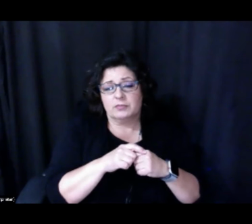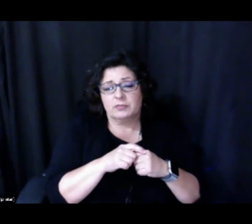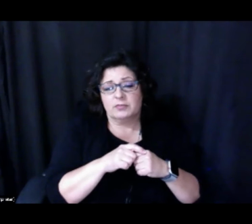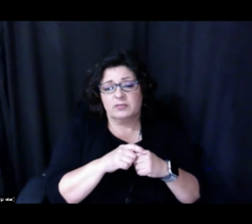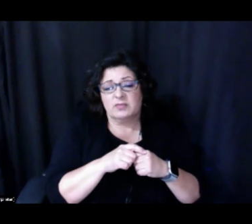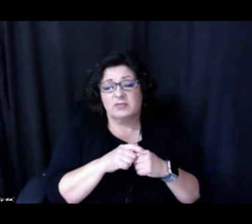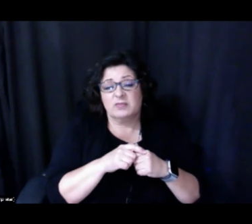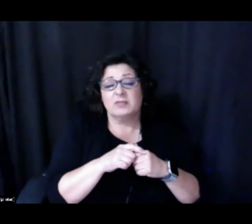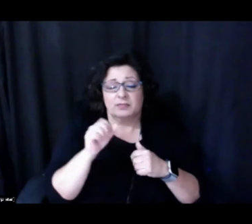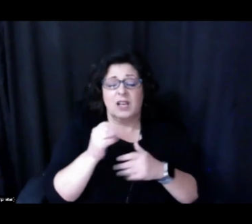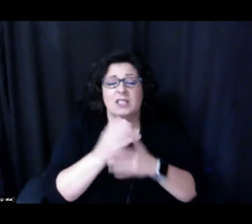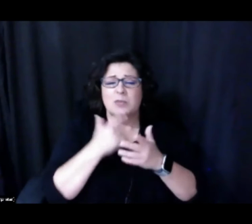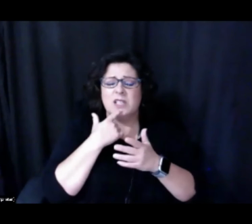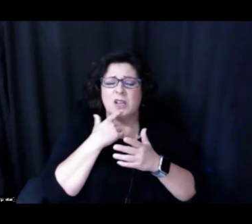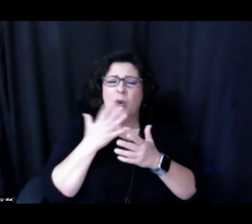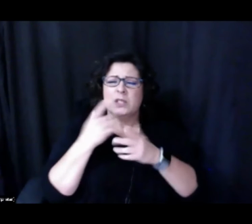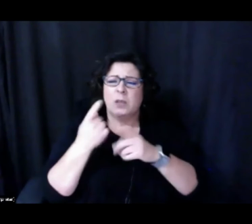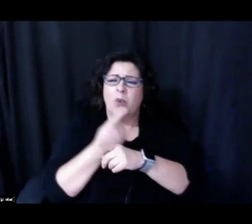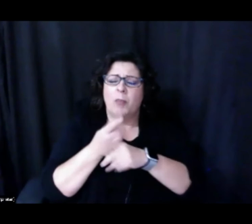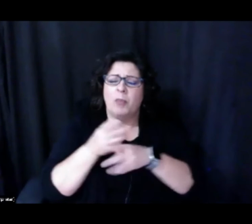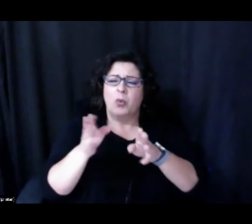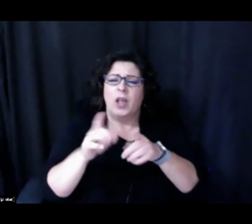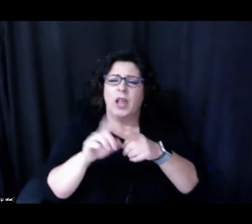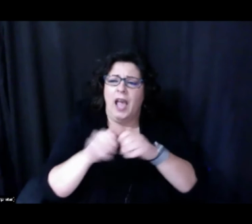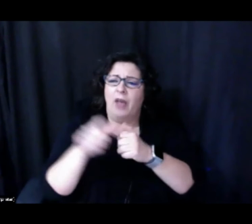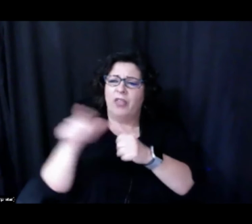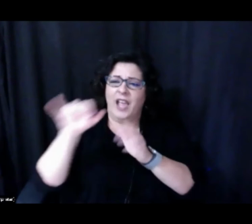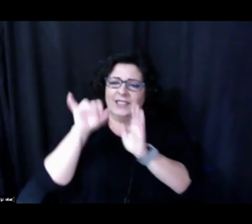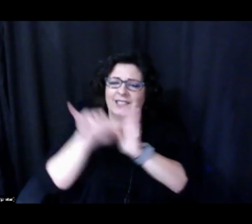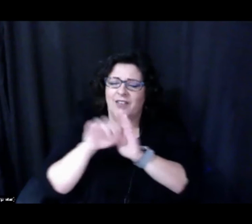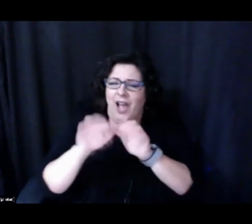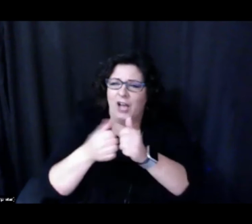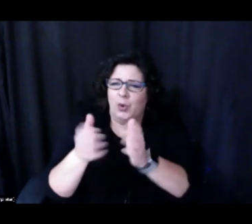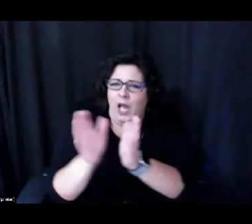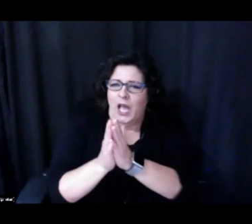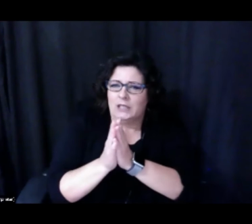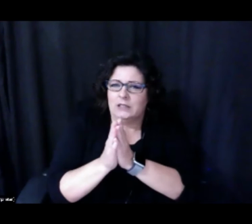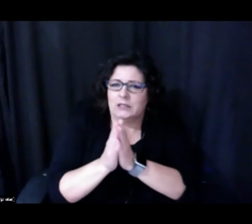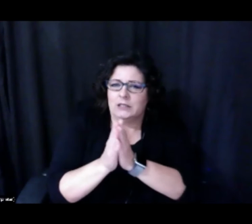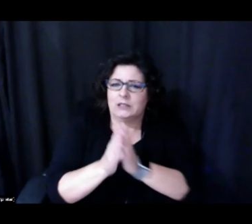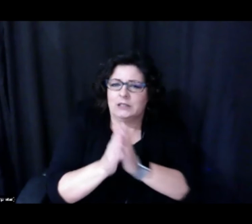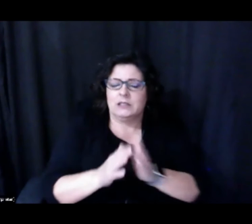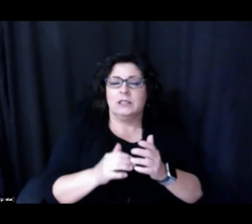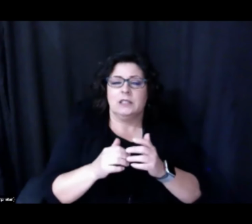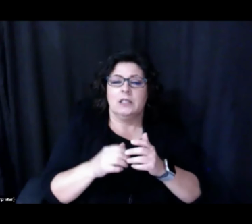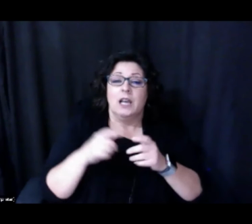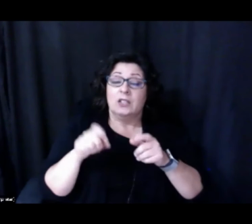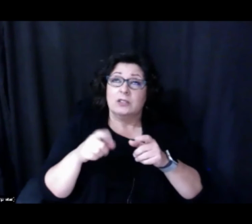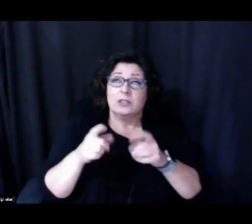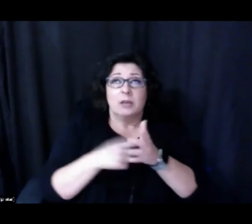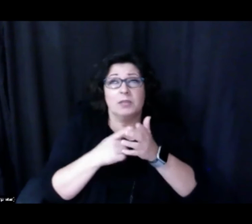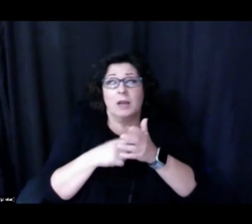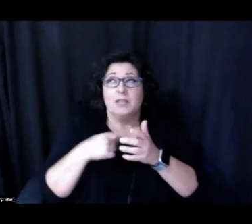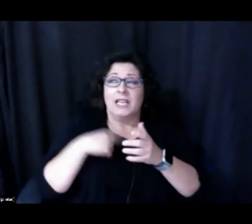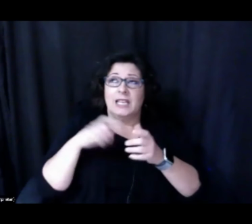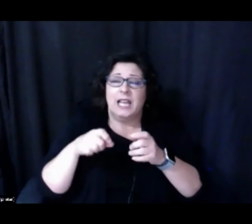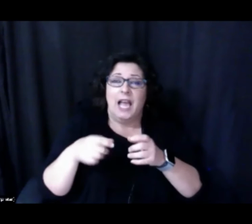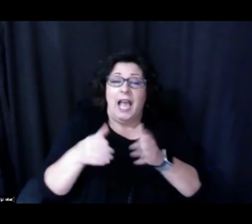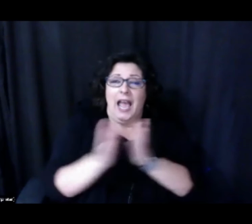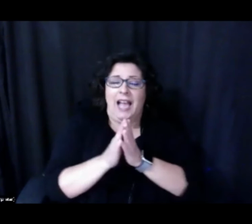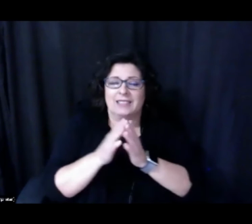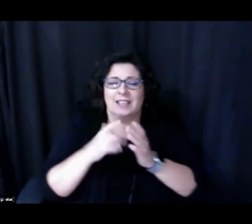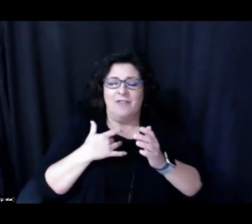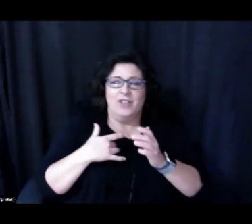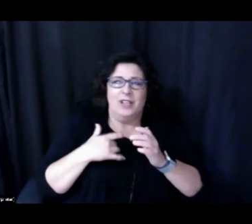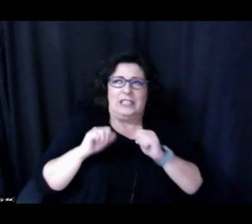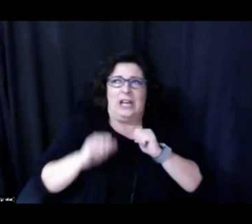Yeah, so someone asked, what's the proper way to ask someone how they identify? This is a question I need to ask during intakes I conduct, but I become awkward when asking